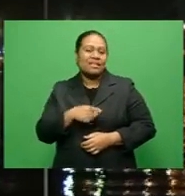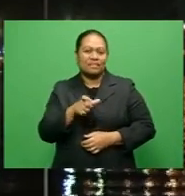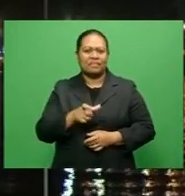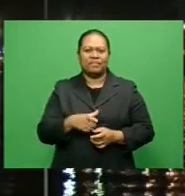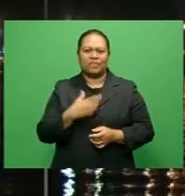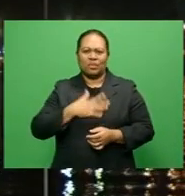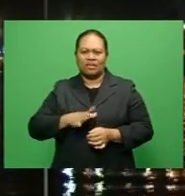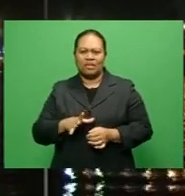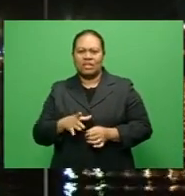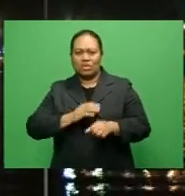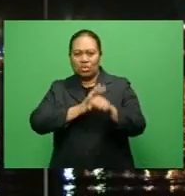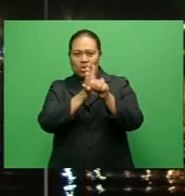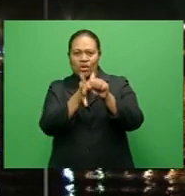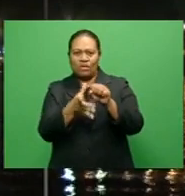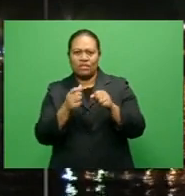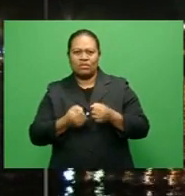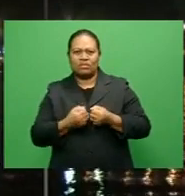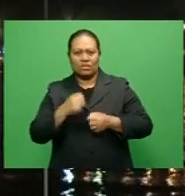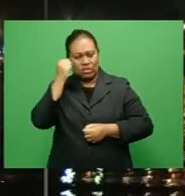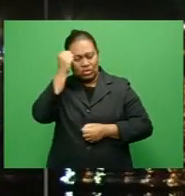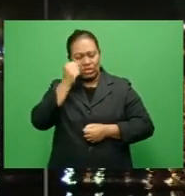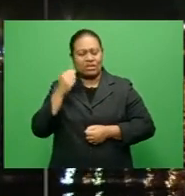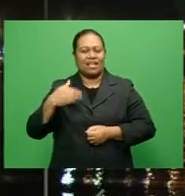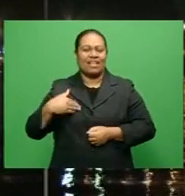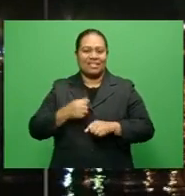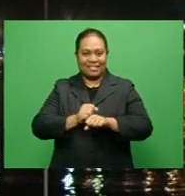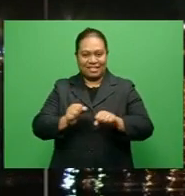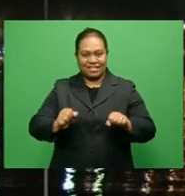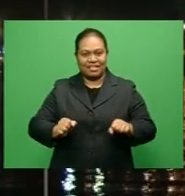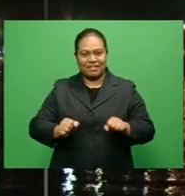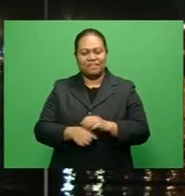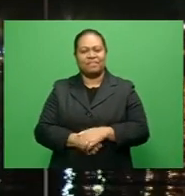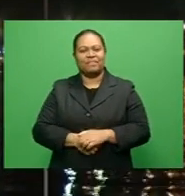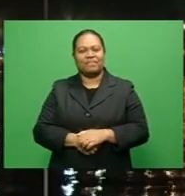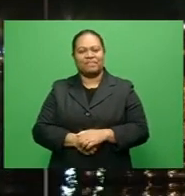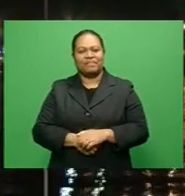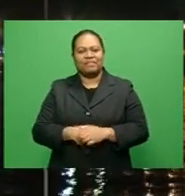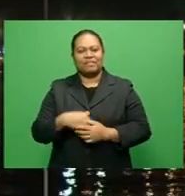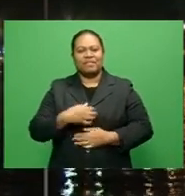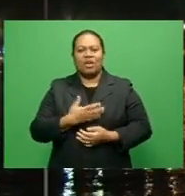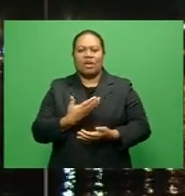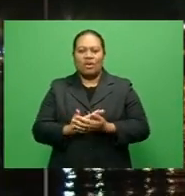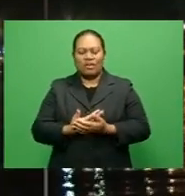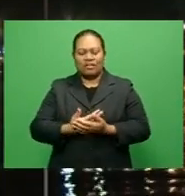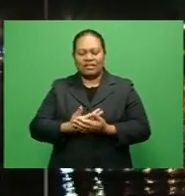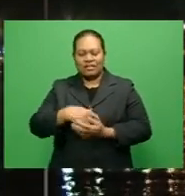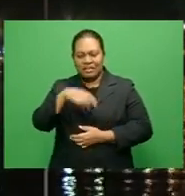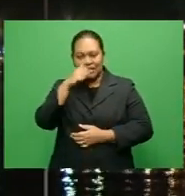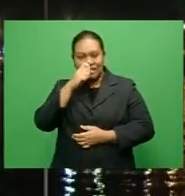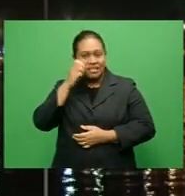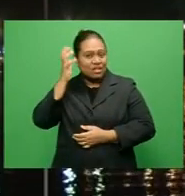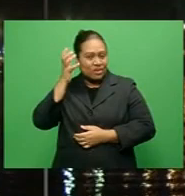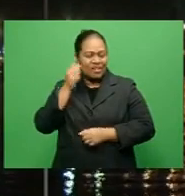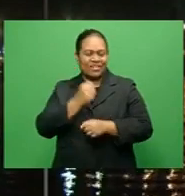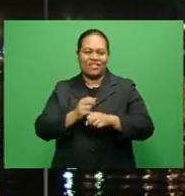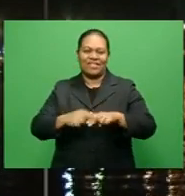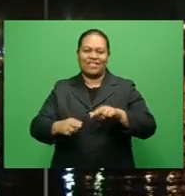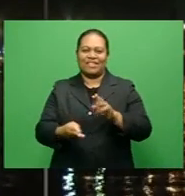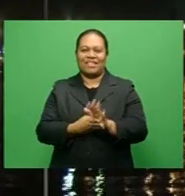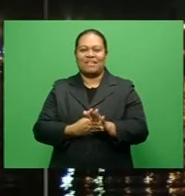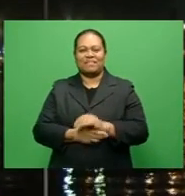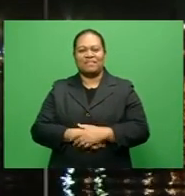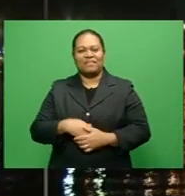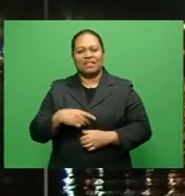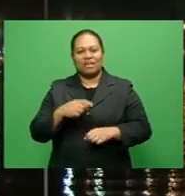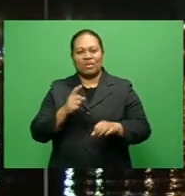COVID-19 puts undue stress on health system. Now for these stories and others, tune in daily to our sister radio station Gold FM. Our